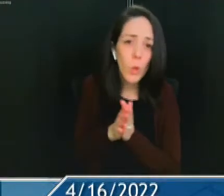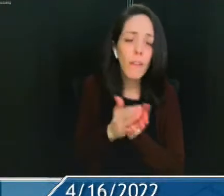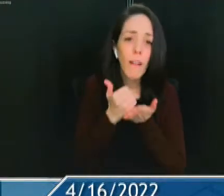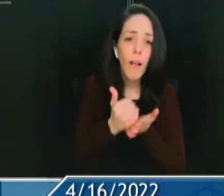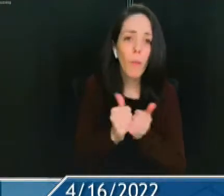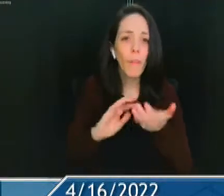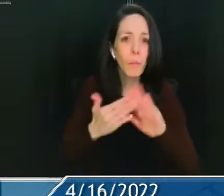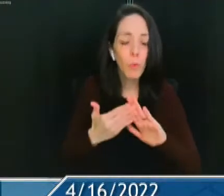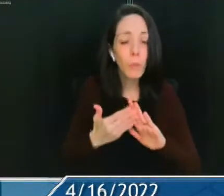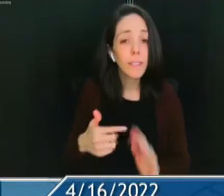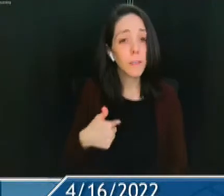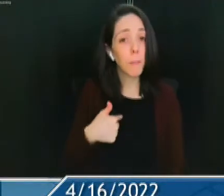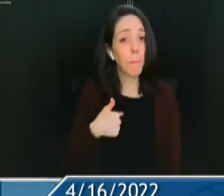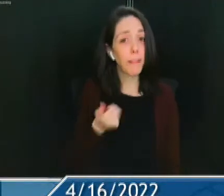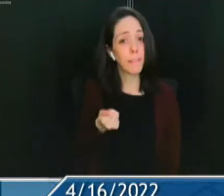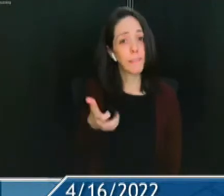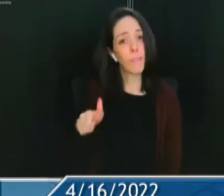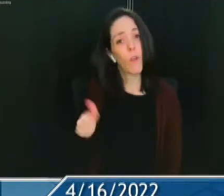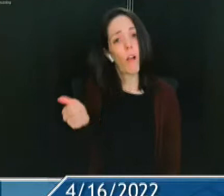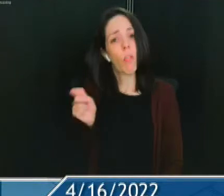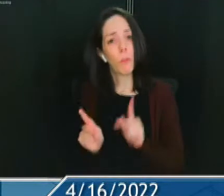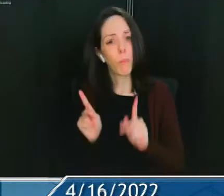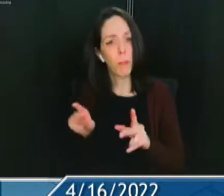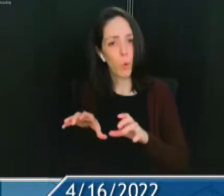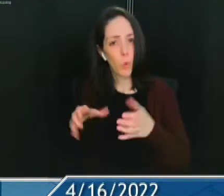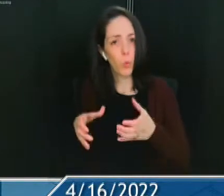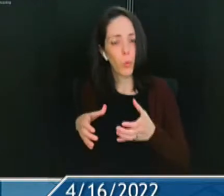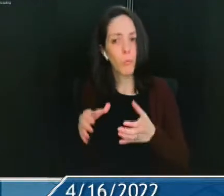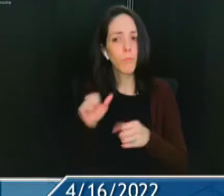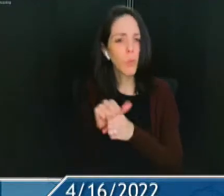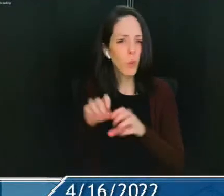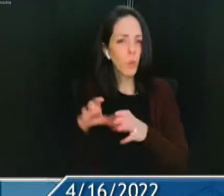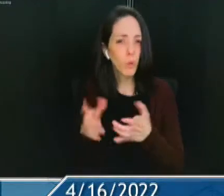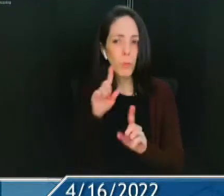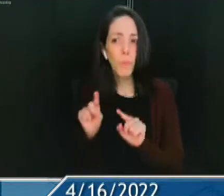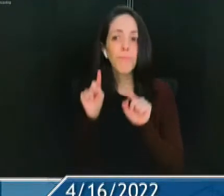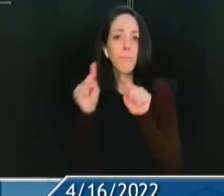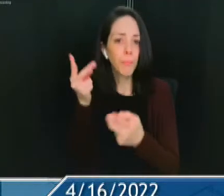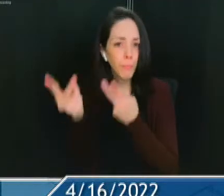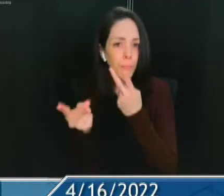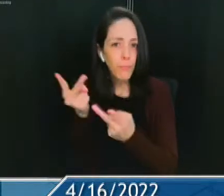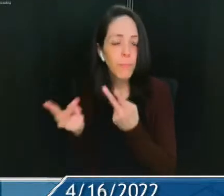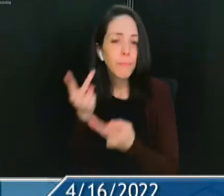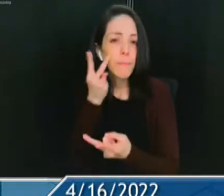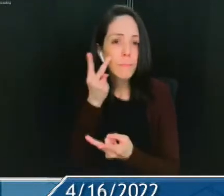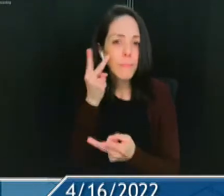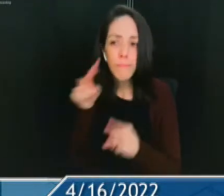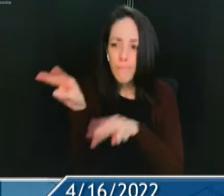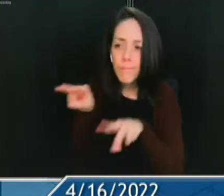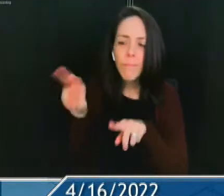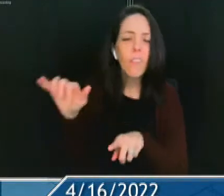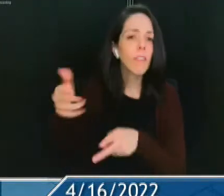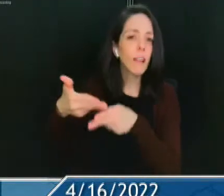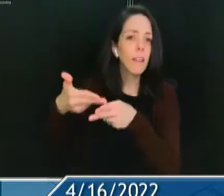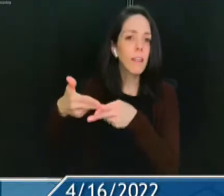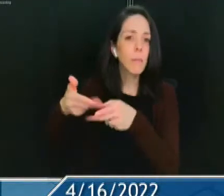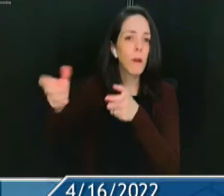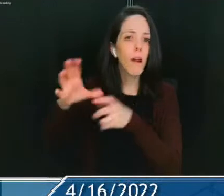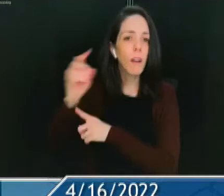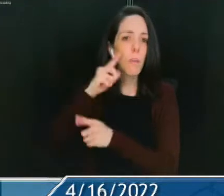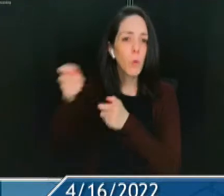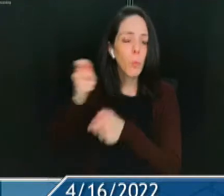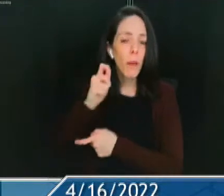and several of my colleagues from the work group will go visit one of the sites that All Good manages this afternoon. Thank you